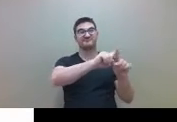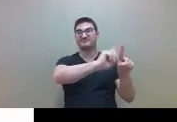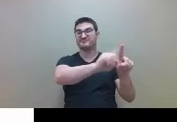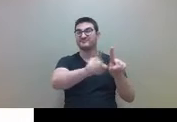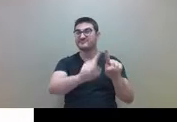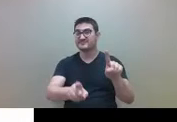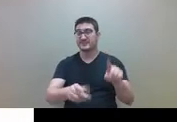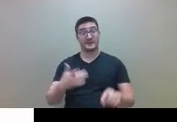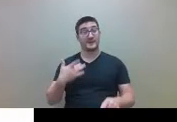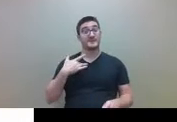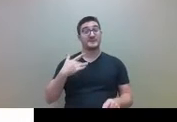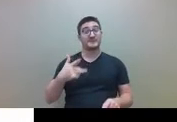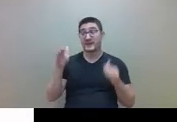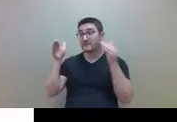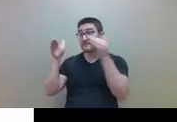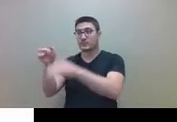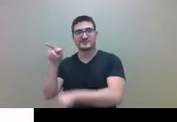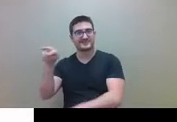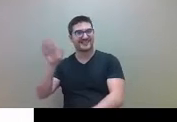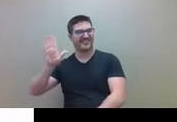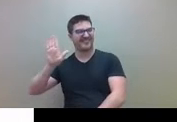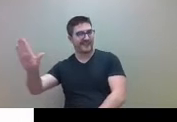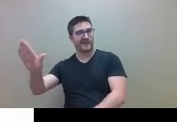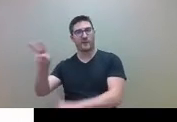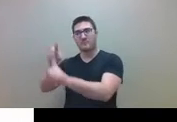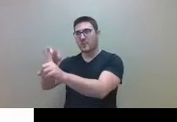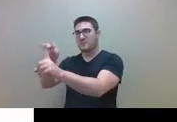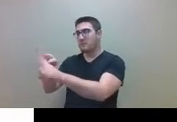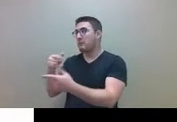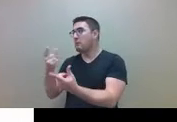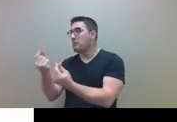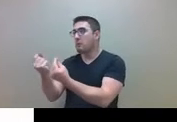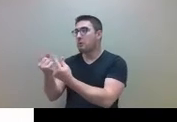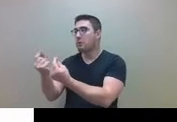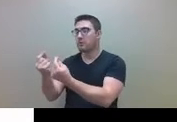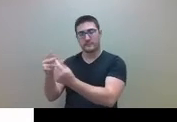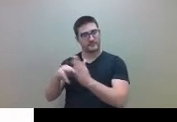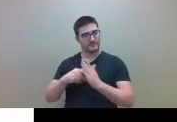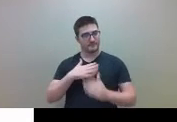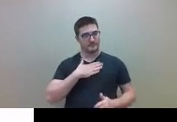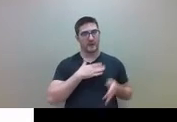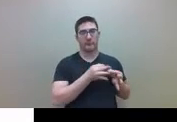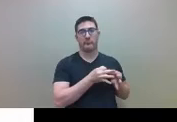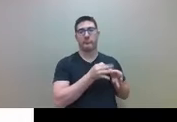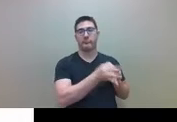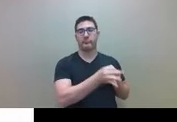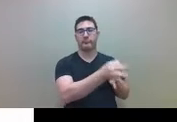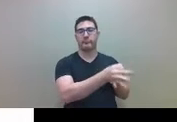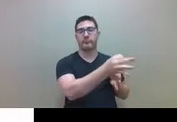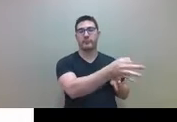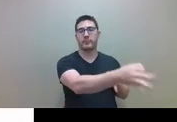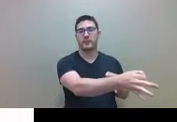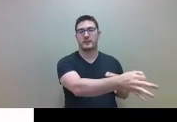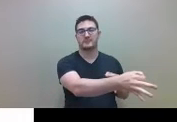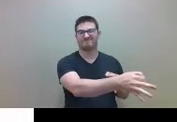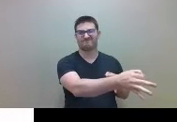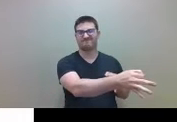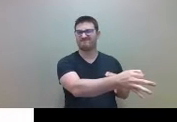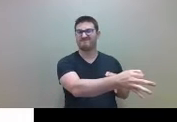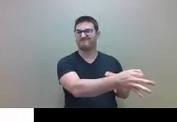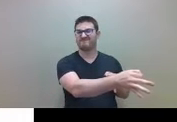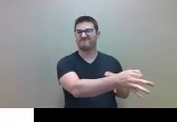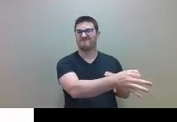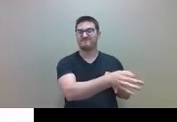or the person you're caring for, that your own needs are not being met. So and again, that'll be a common